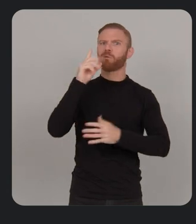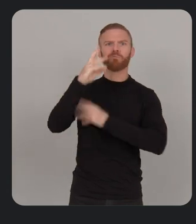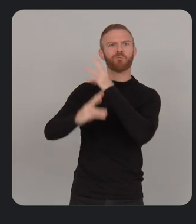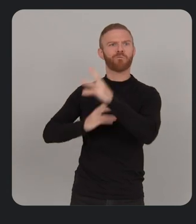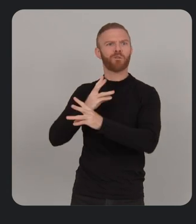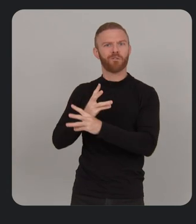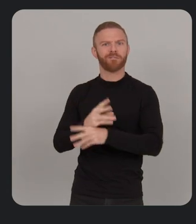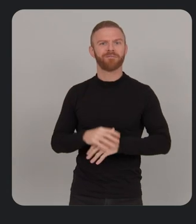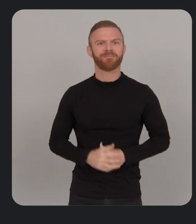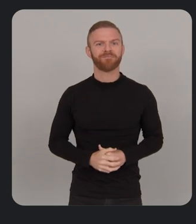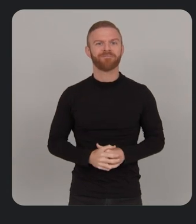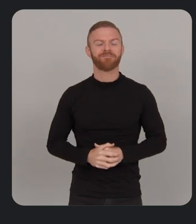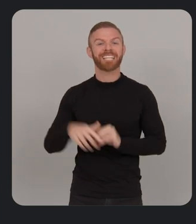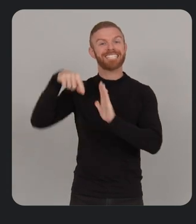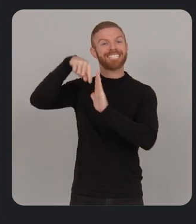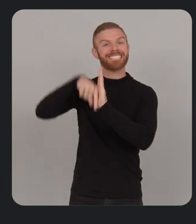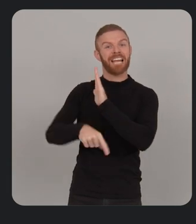the real world.